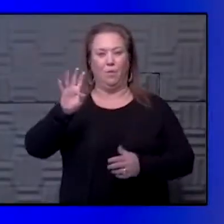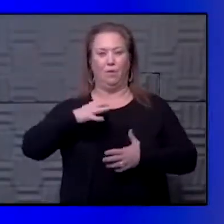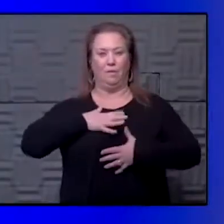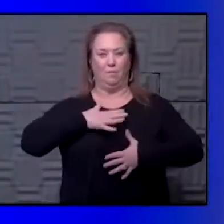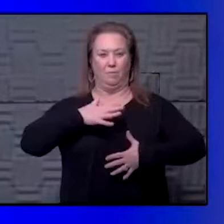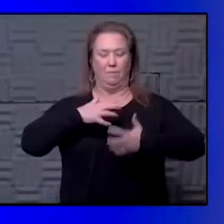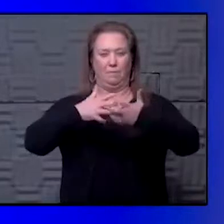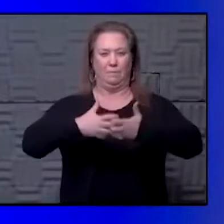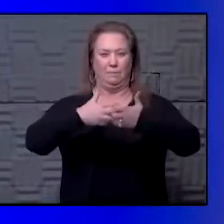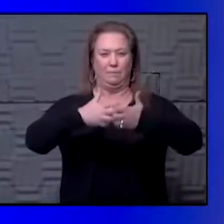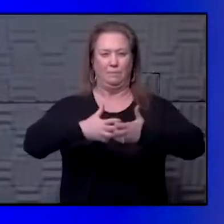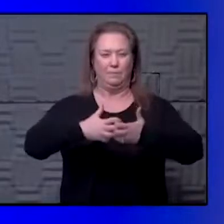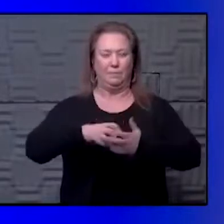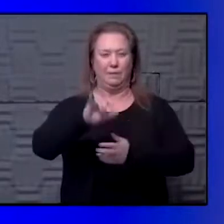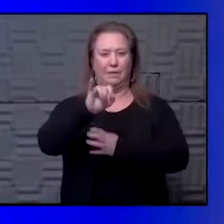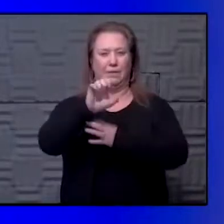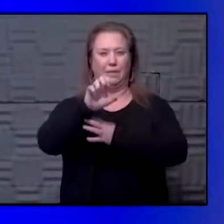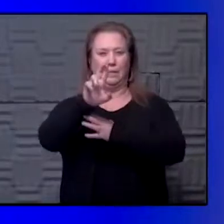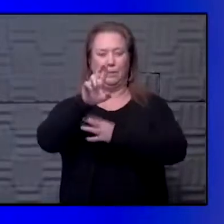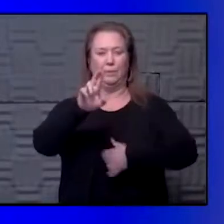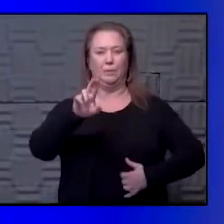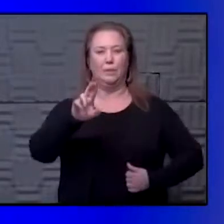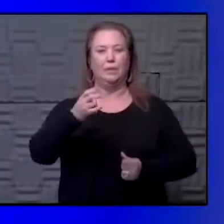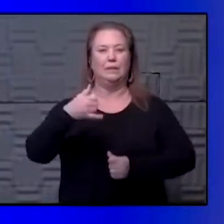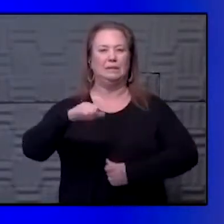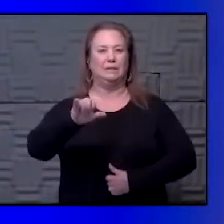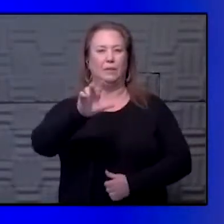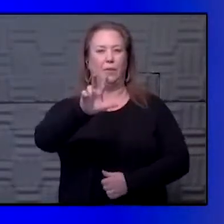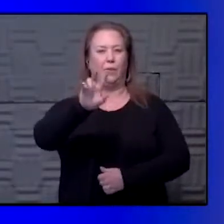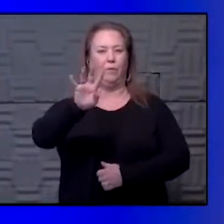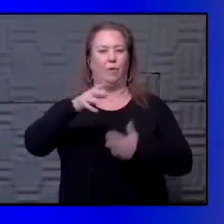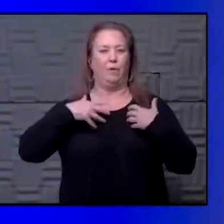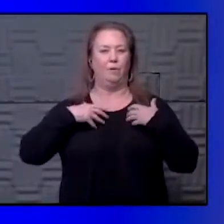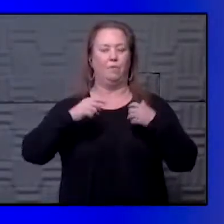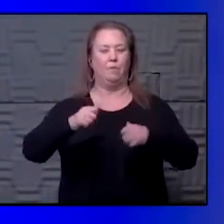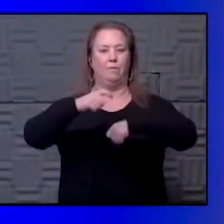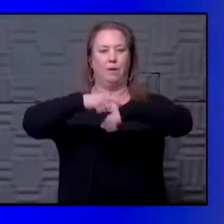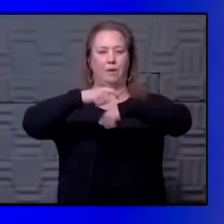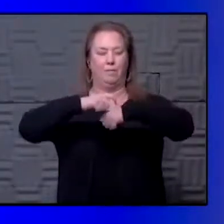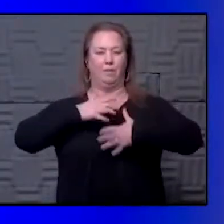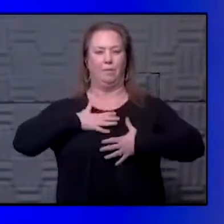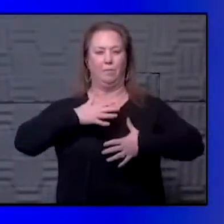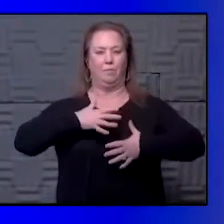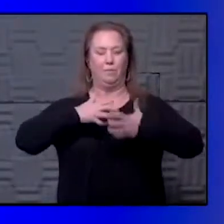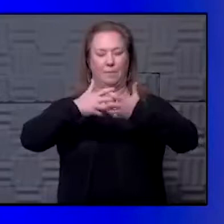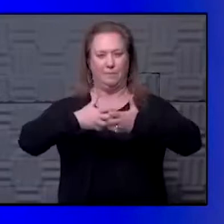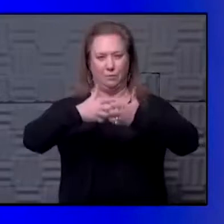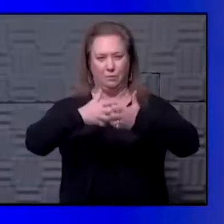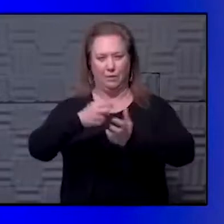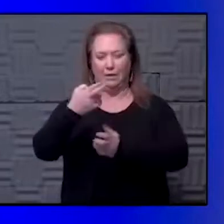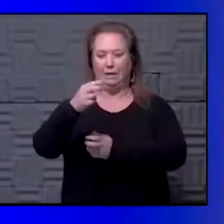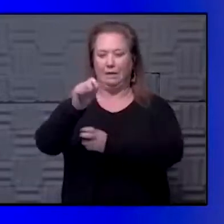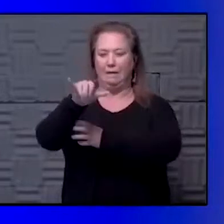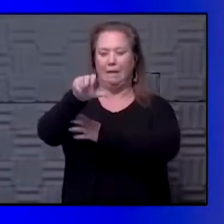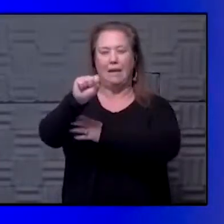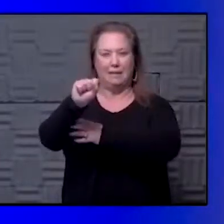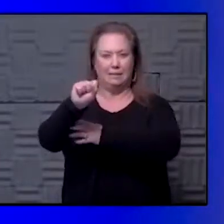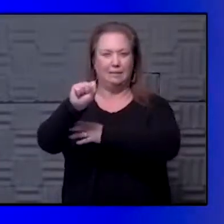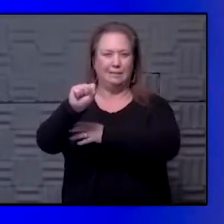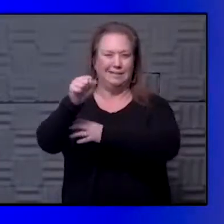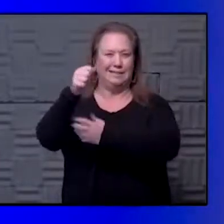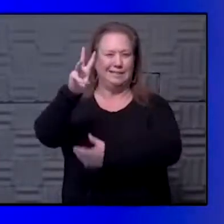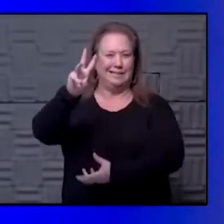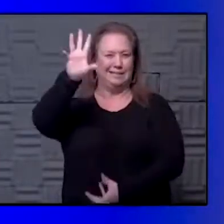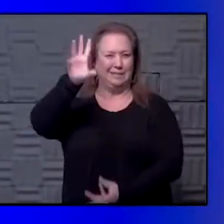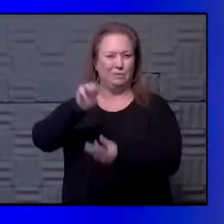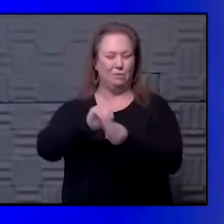vent, so 40% in the ICU or on the vent. Still 34 in that recovery period with 2 on the ventilator as well. Hays is holding steady, 16 total